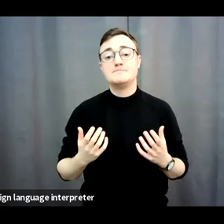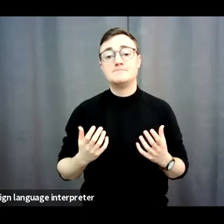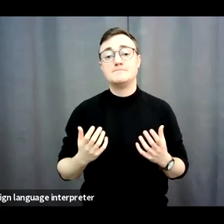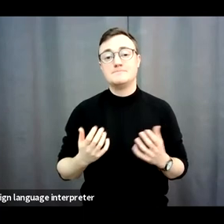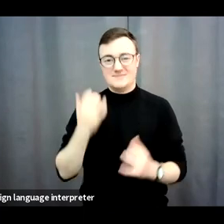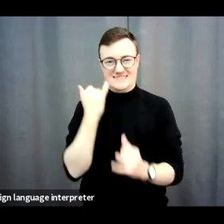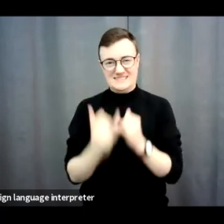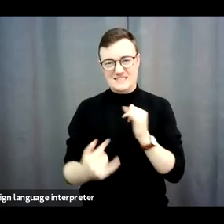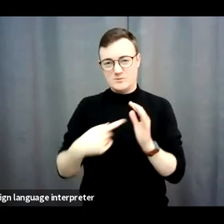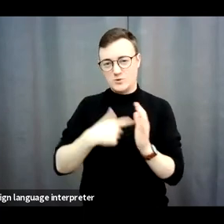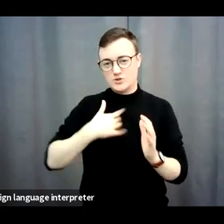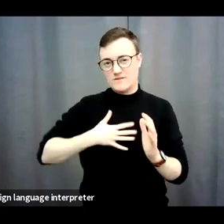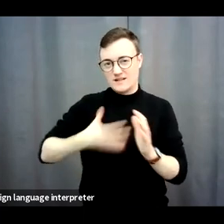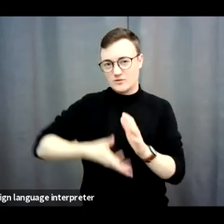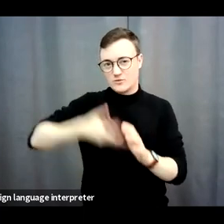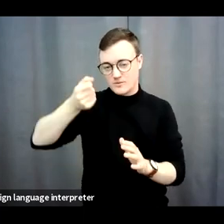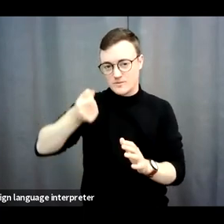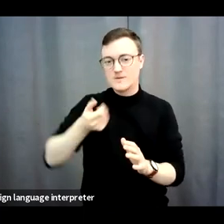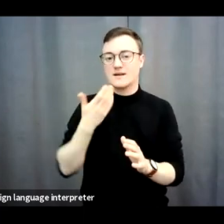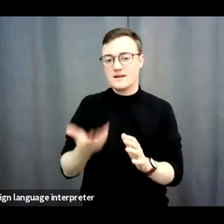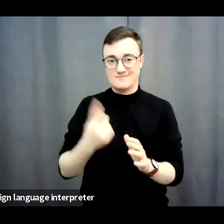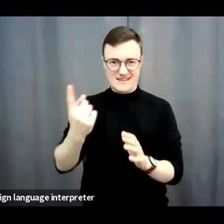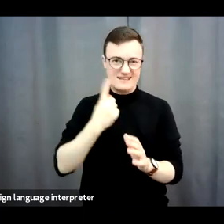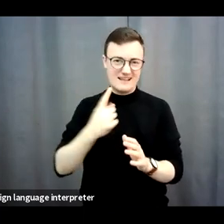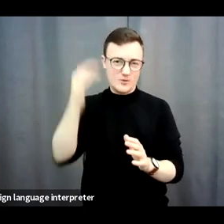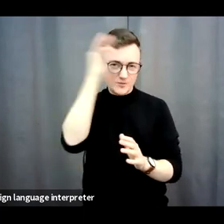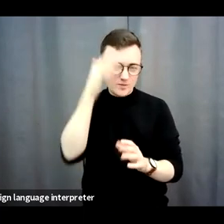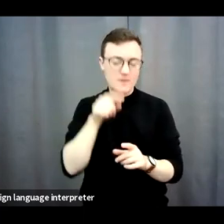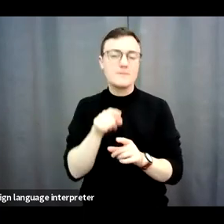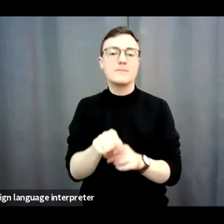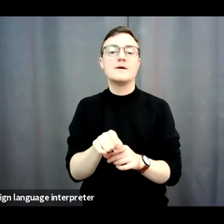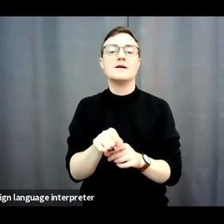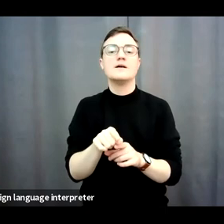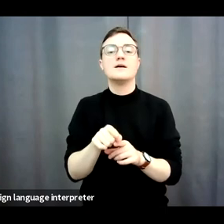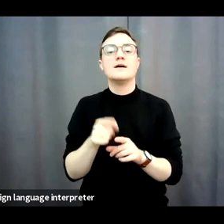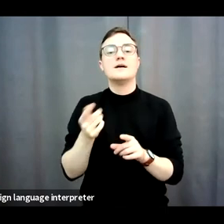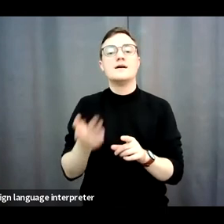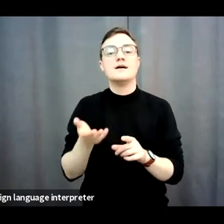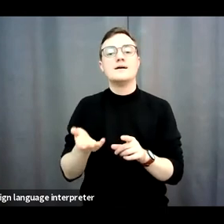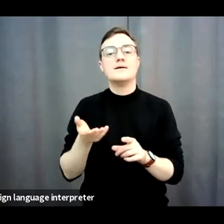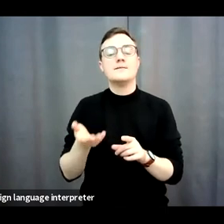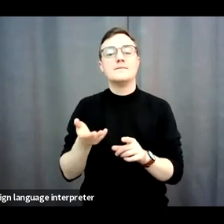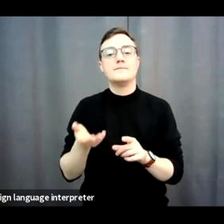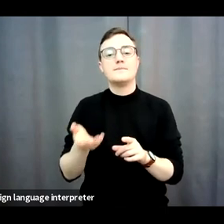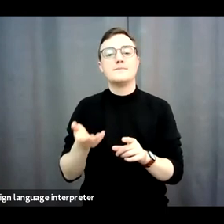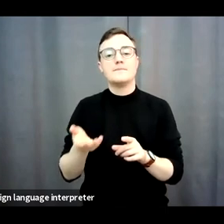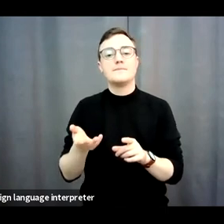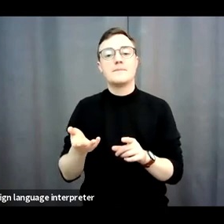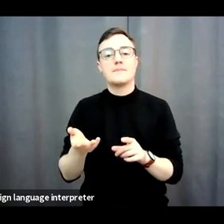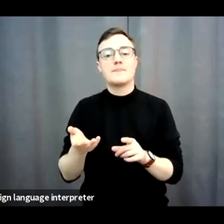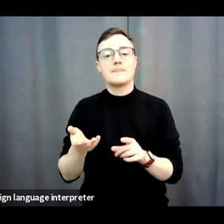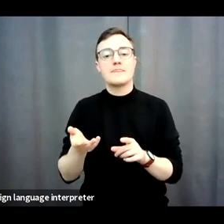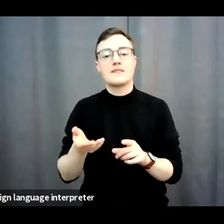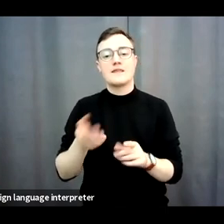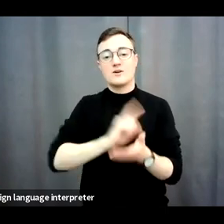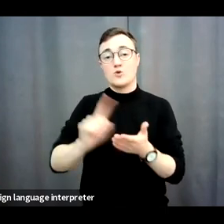lastly, I think that another problem is that national authorities often